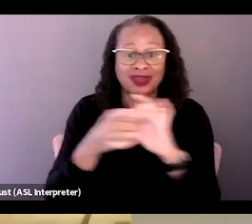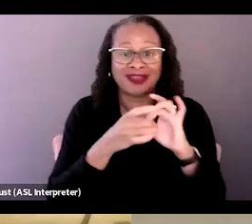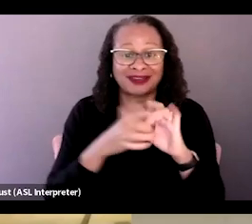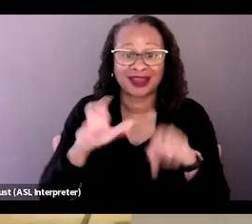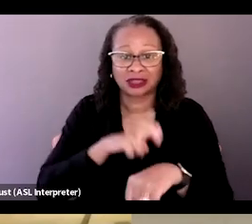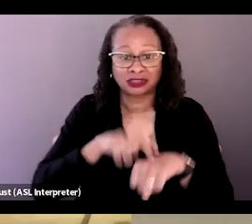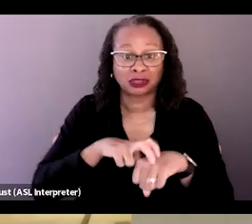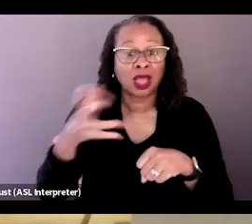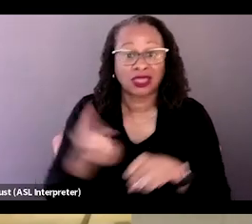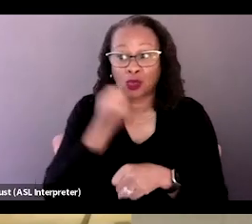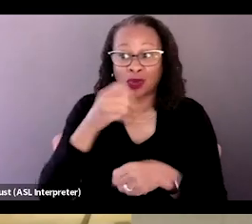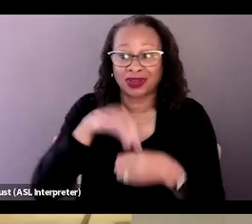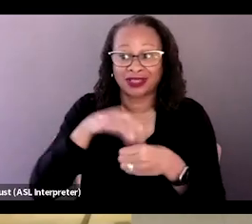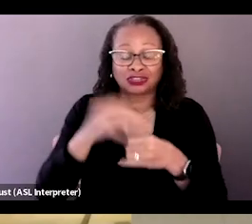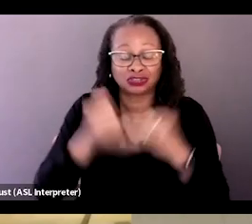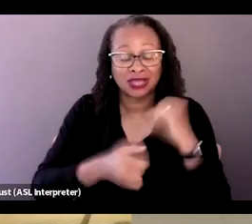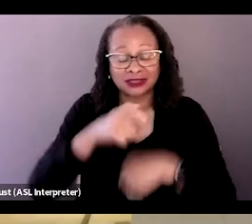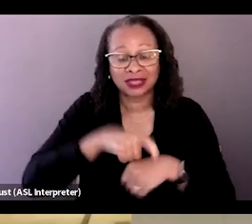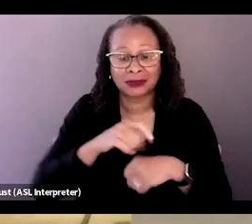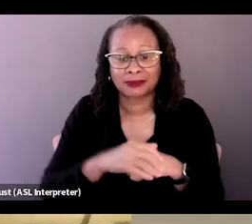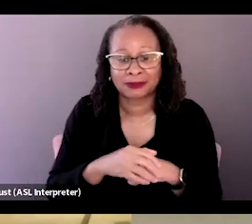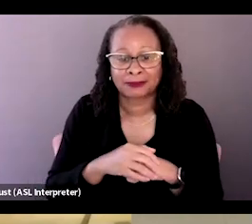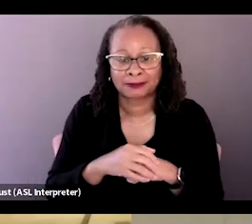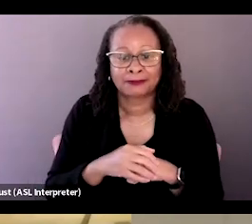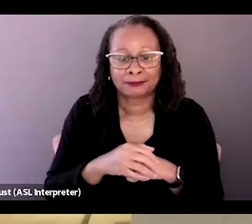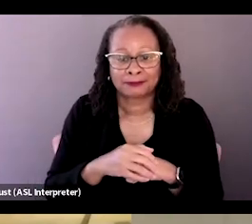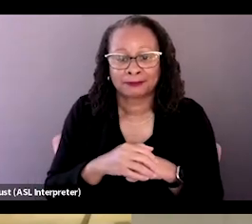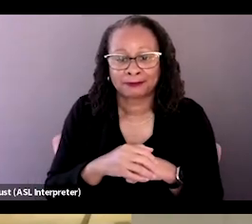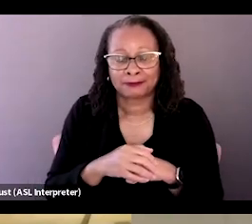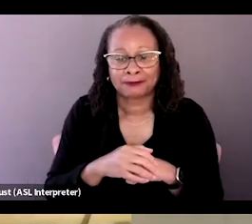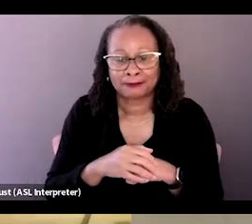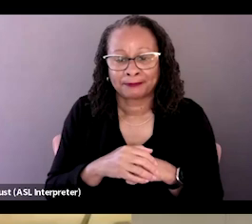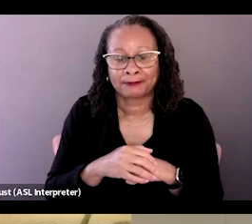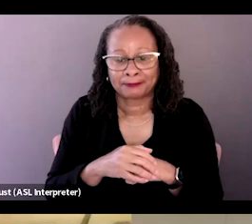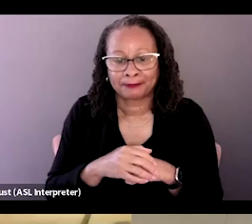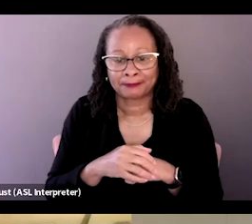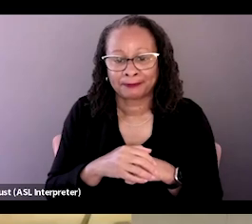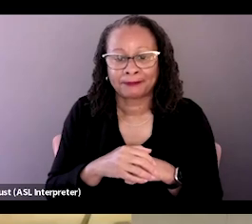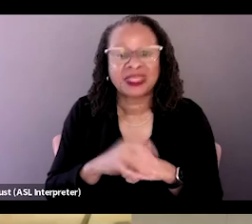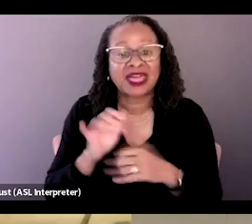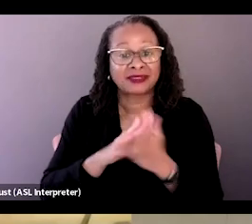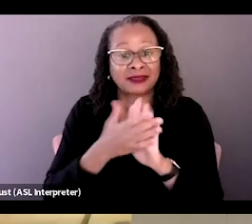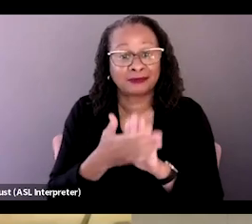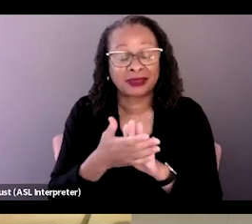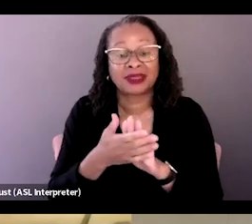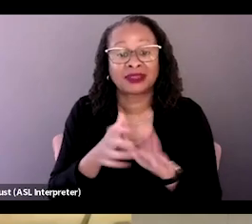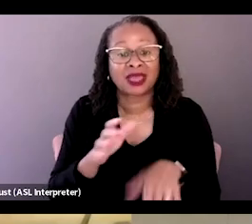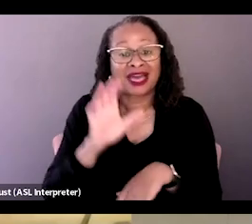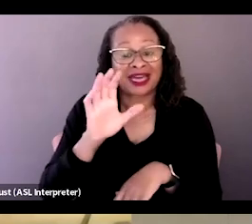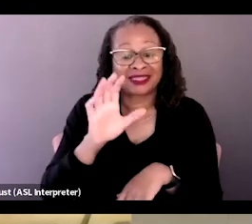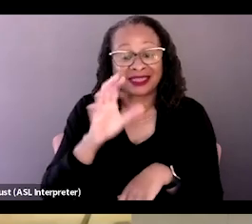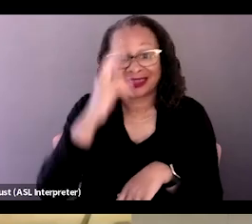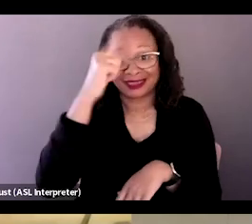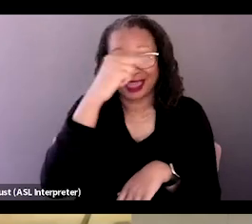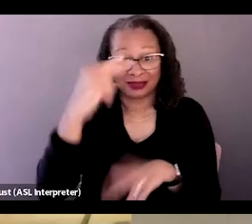won the elections the last time, and the Catholics became a majority in Northern Ireland. So I think